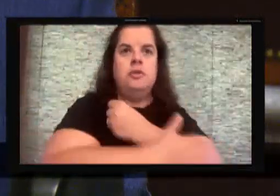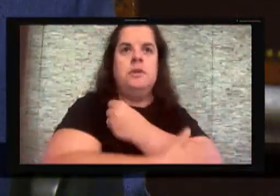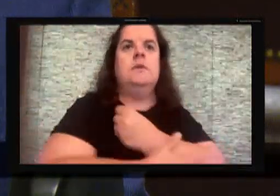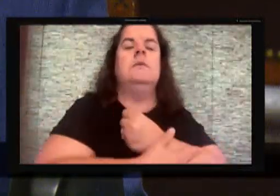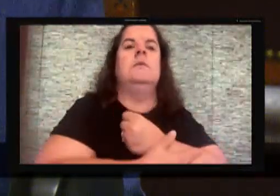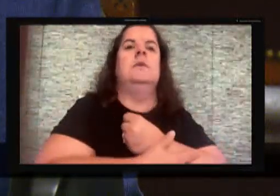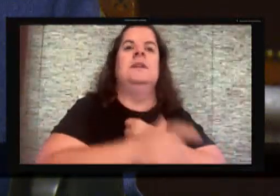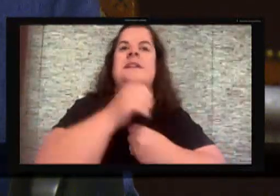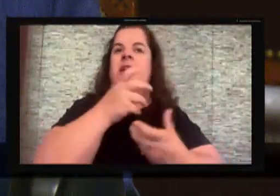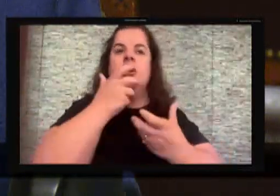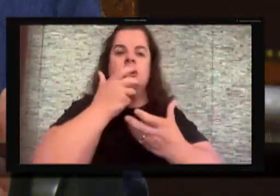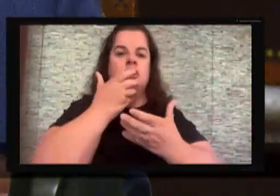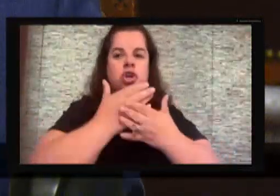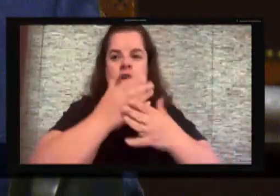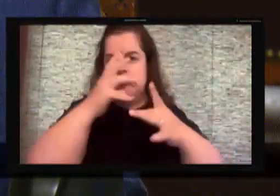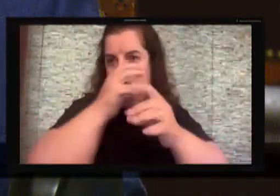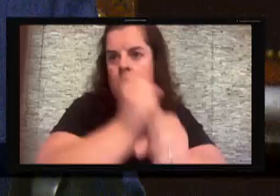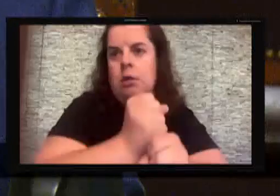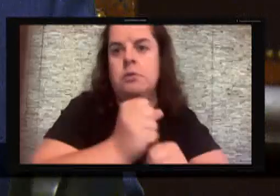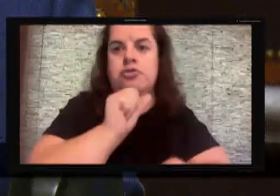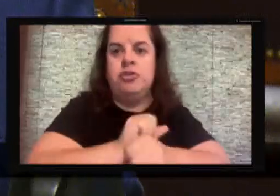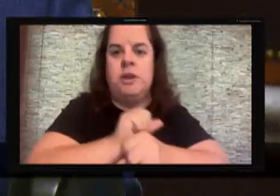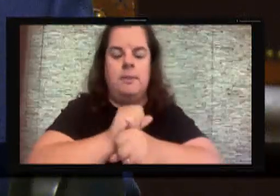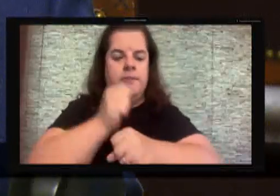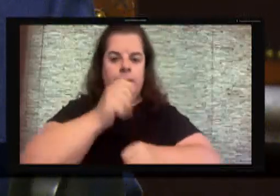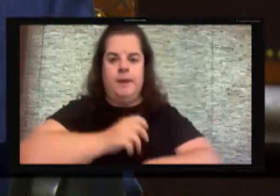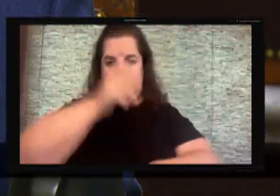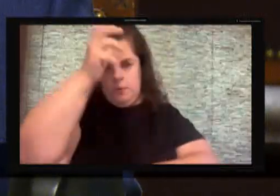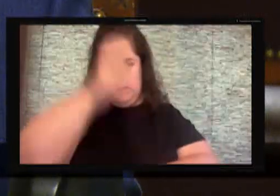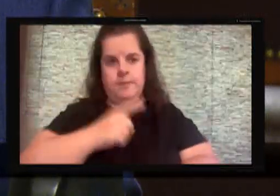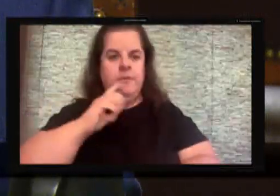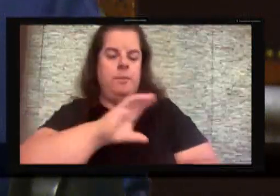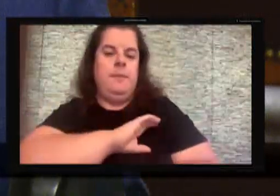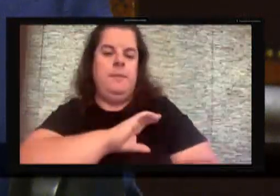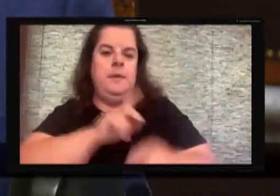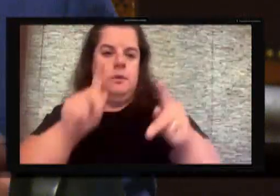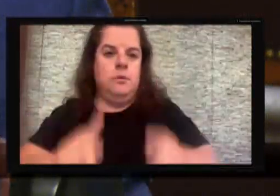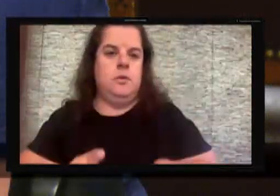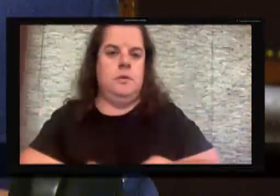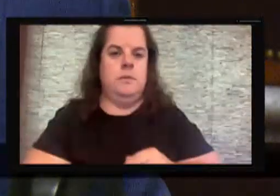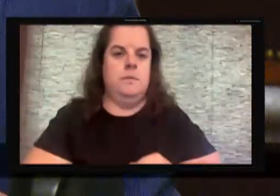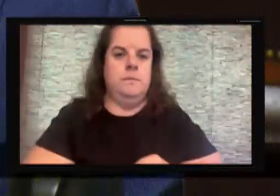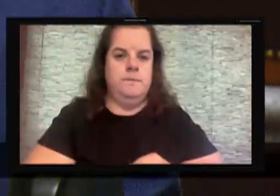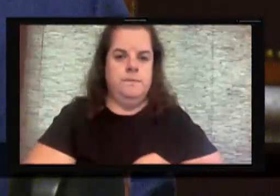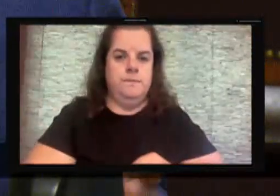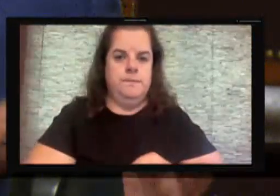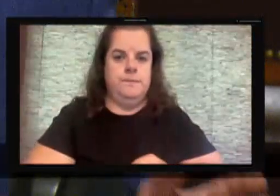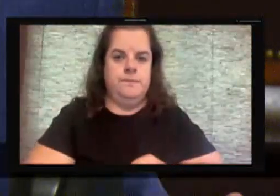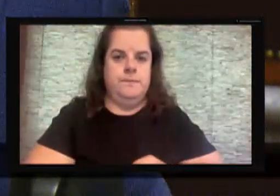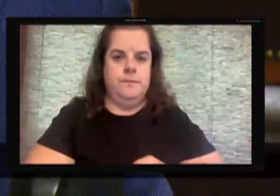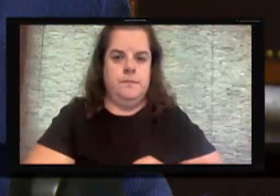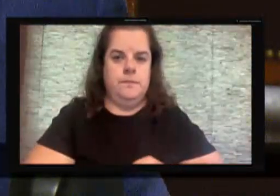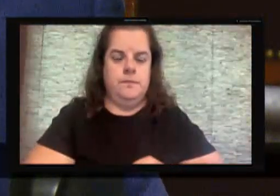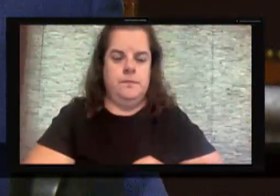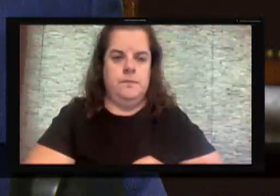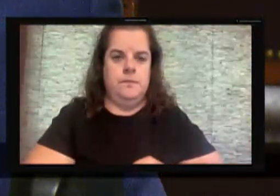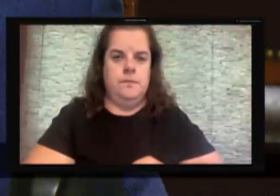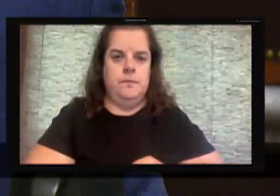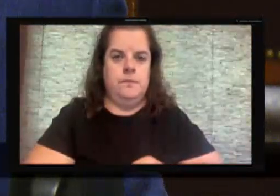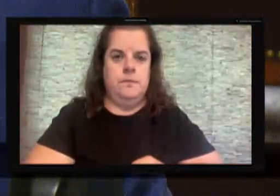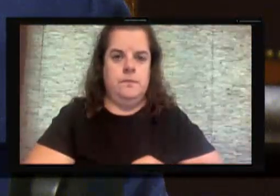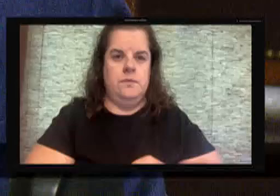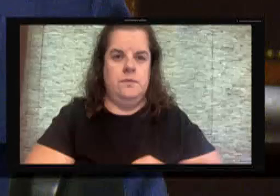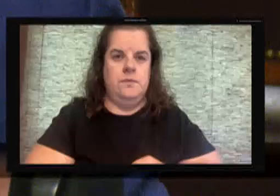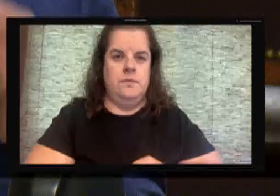for young men and women today to be a police officer, I guess. Whether it goes back to 2020, as Councilman,